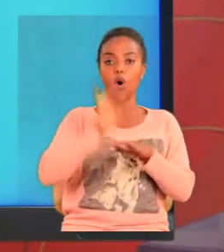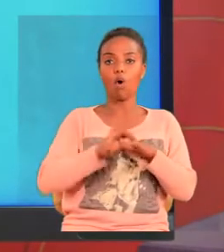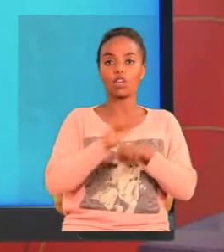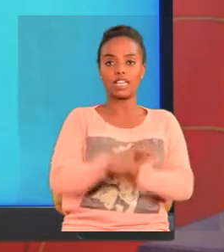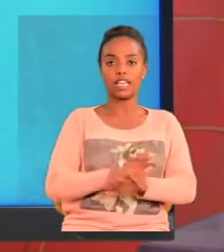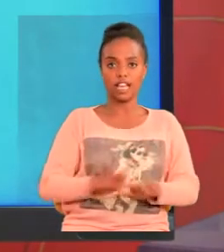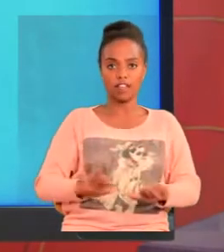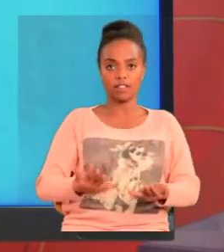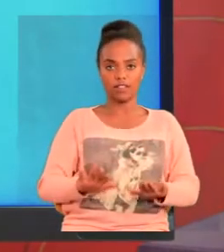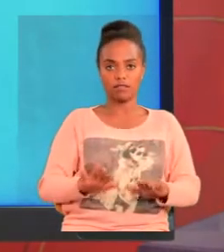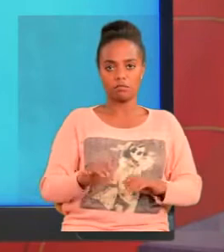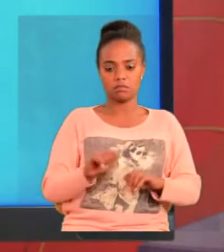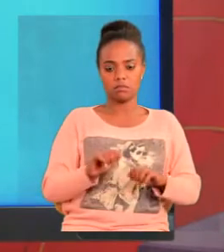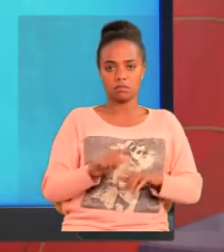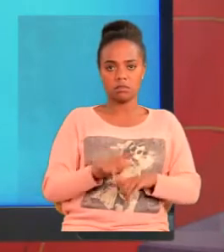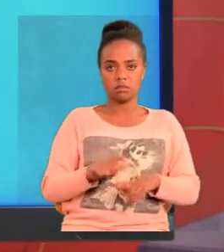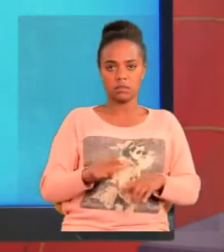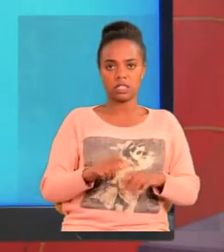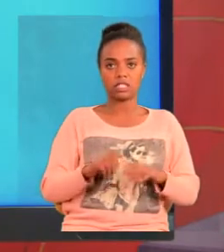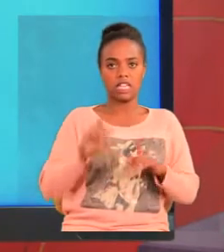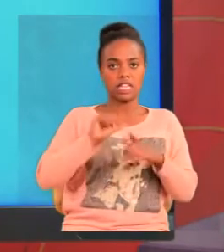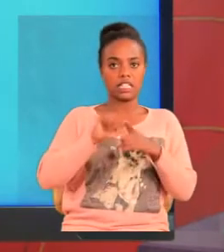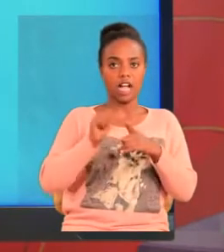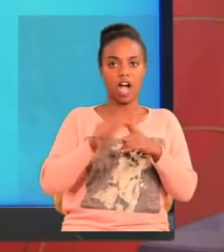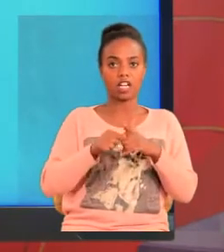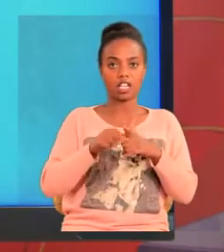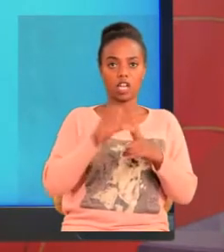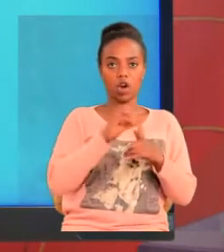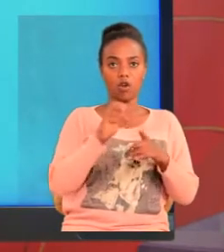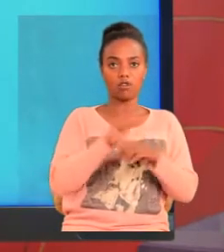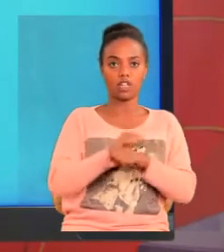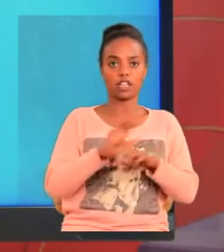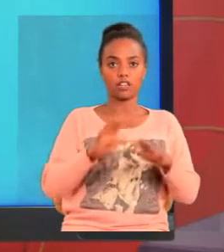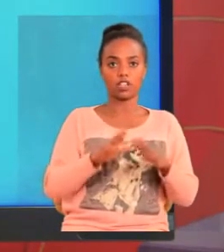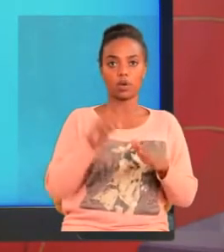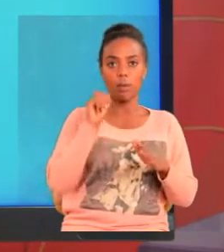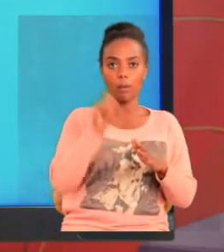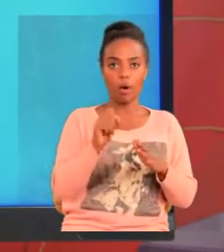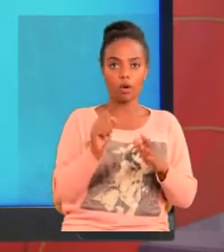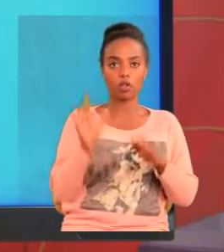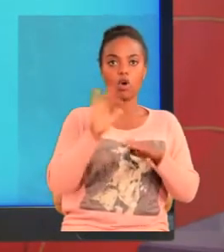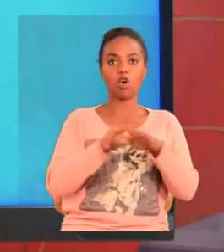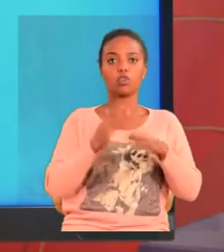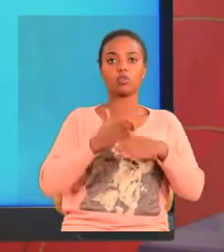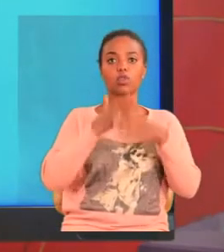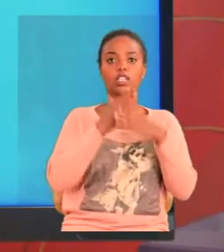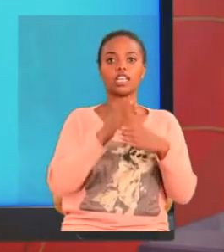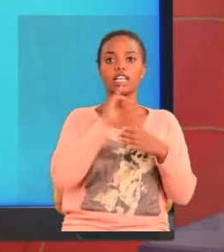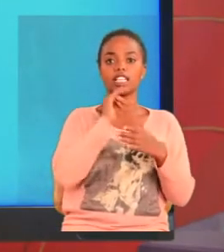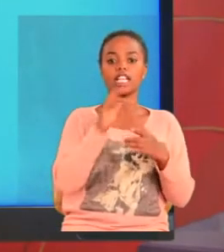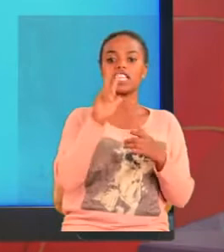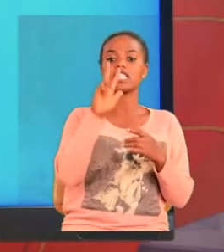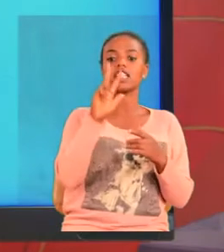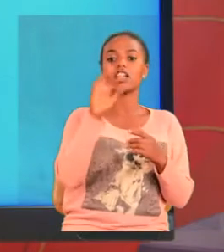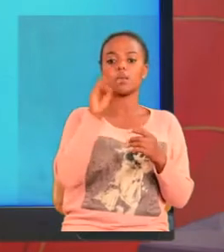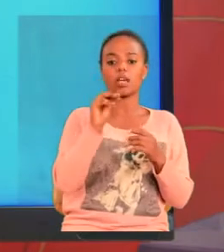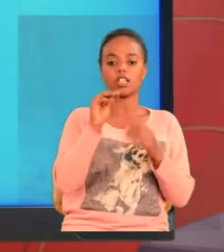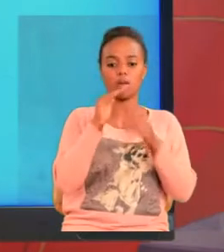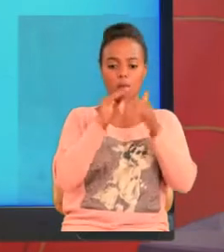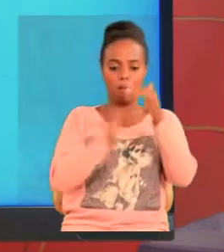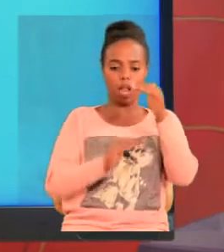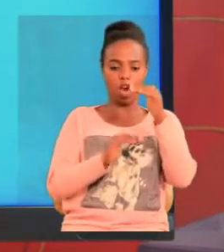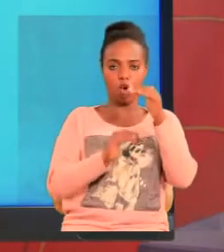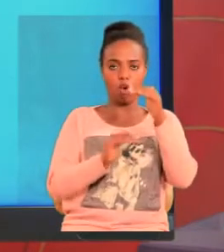If the angle of elevation of a point on the building that is 3 meters below to the top